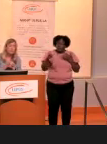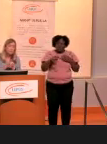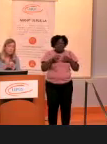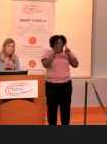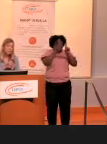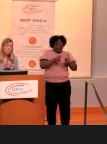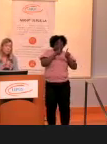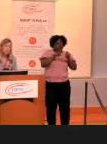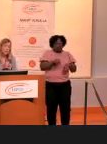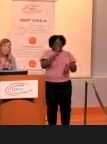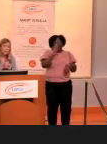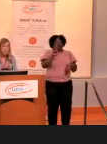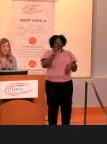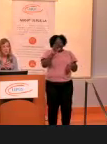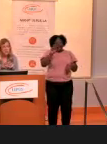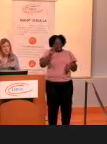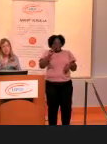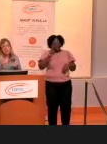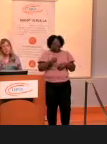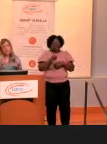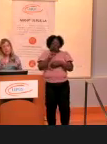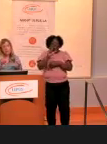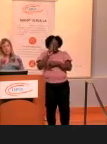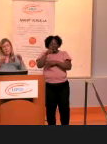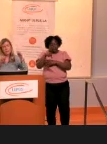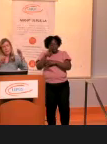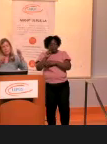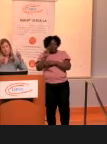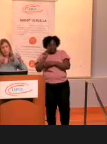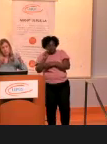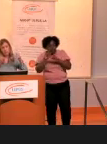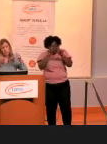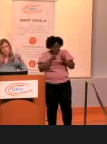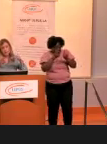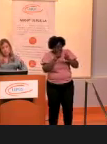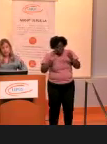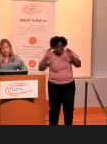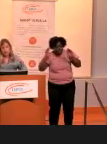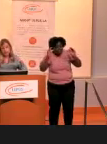the BLISS lupus nephritis trial that compared people with